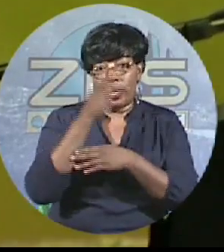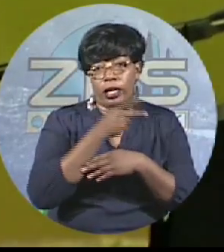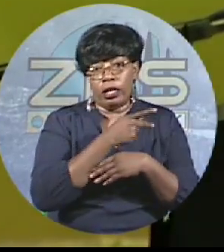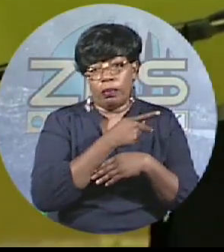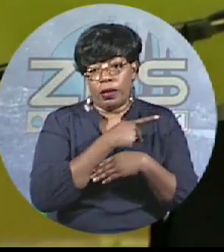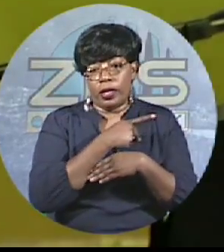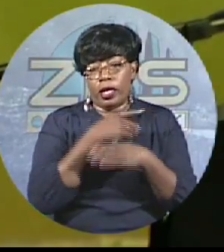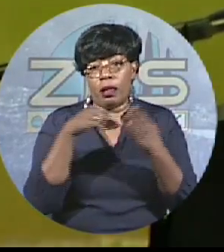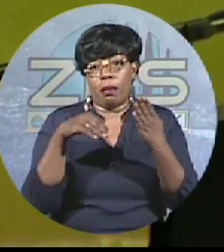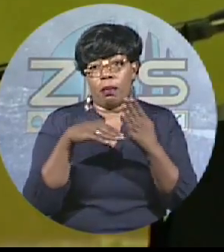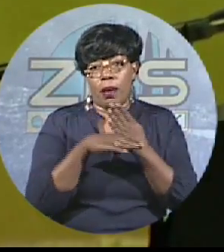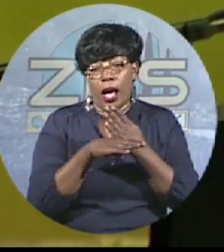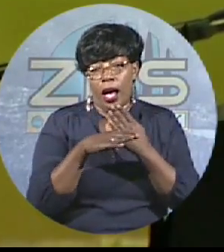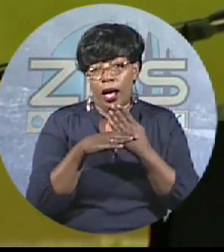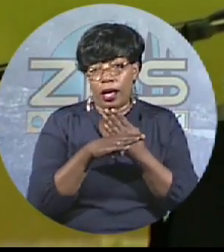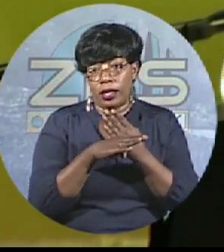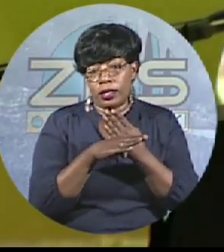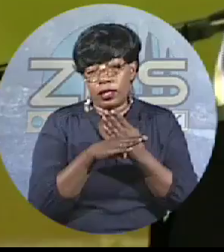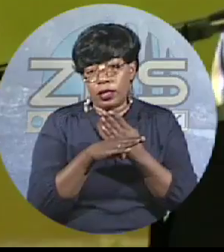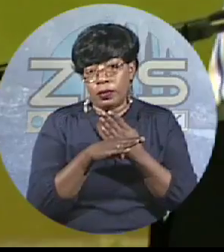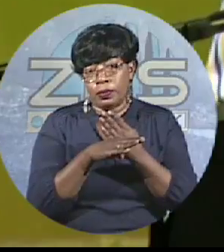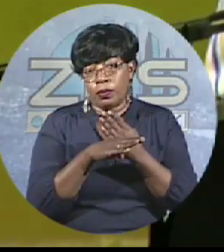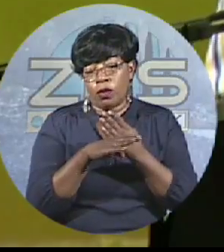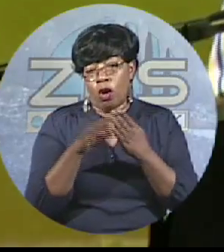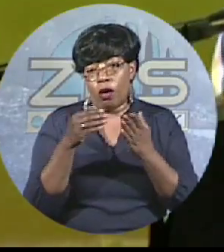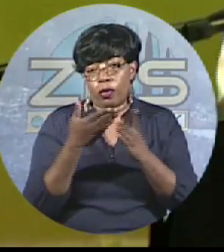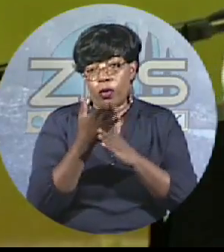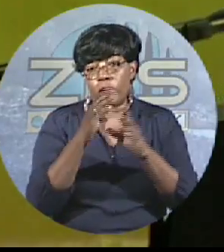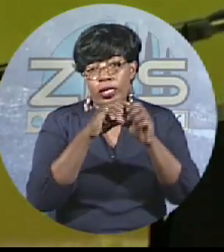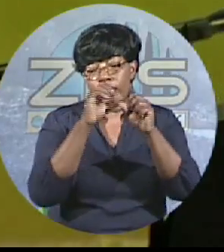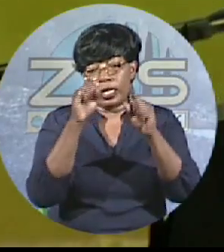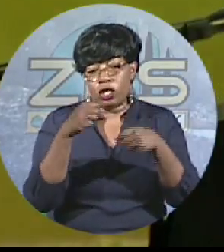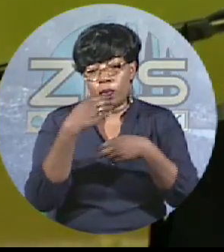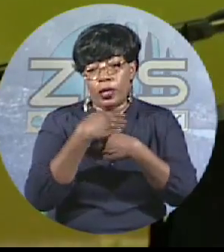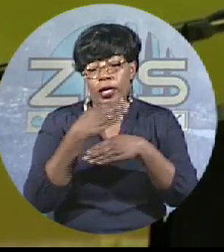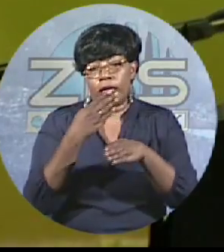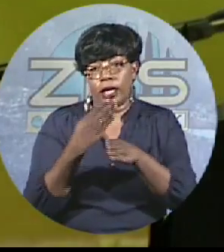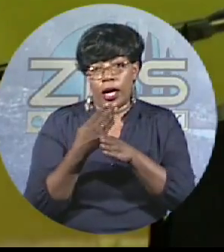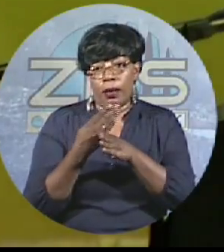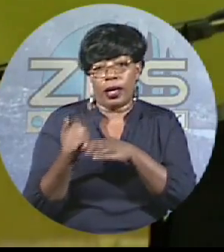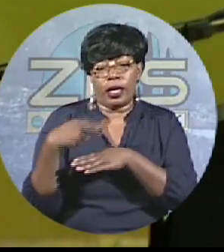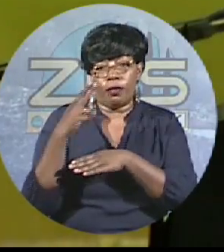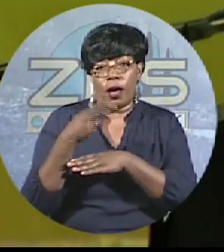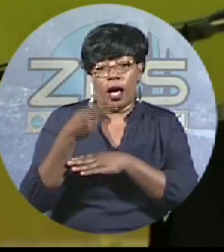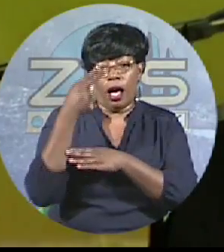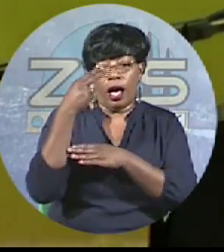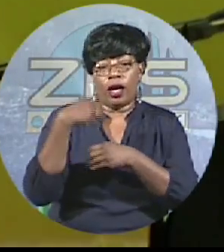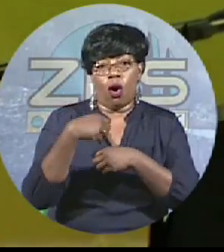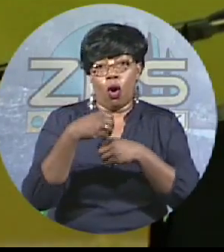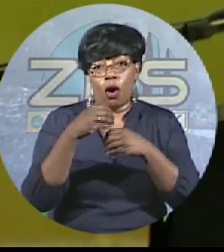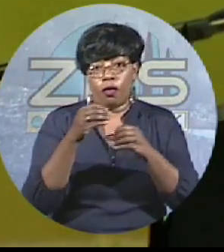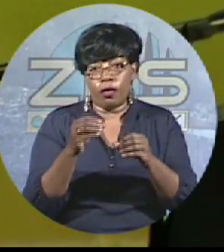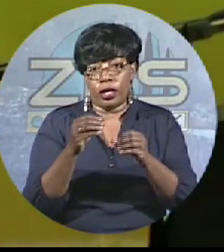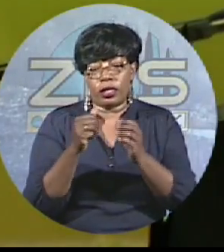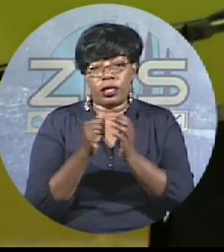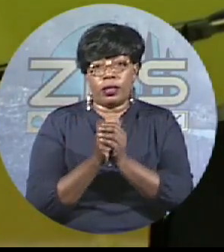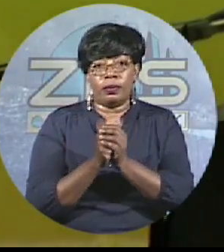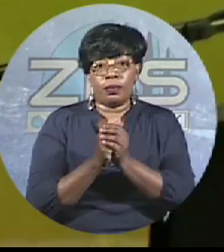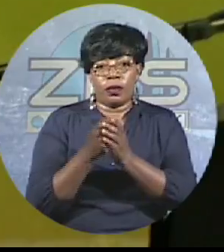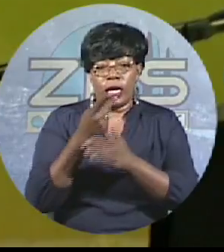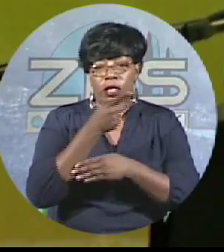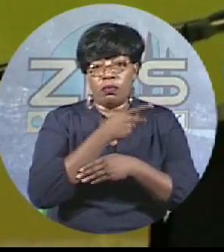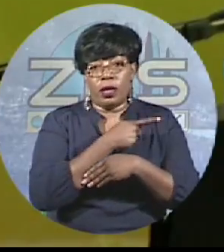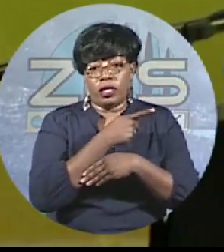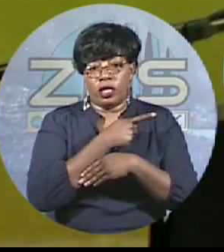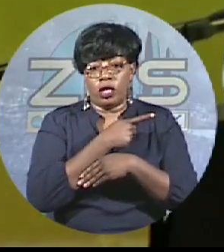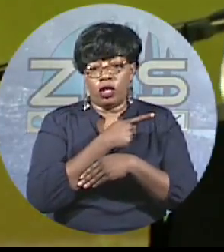could pass the flimsiest of vetting systems to become a candidate for high office. If Pintard was forced